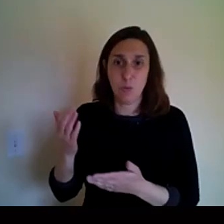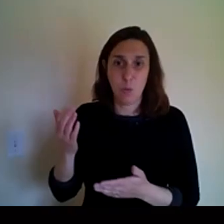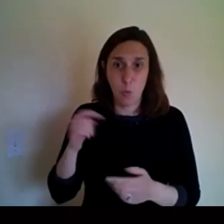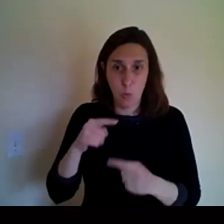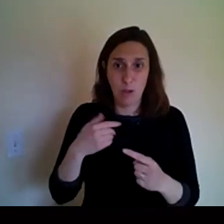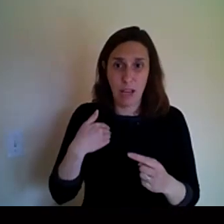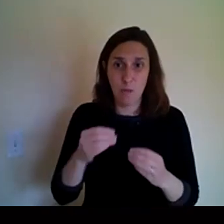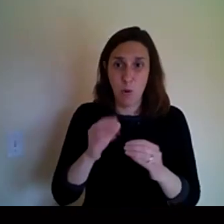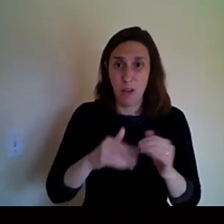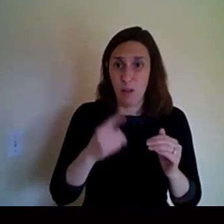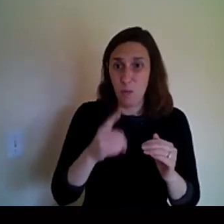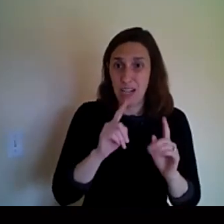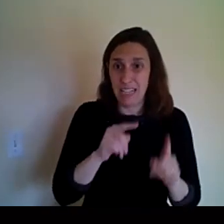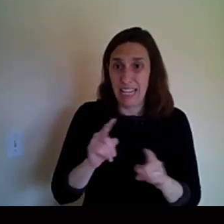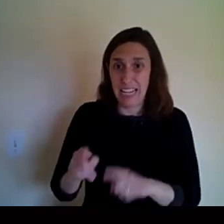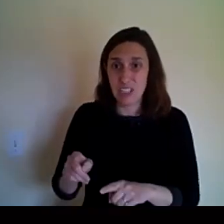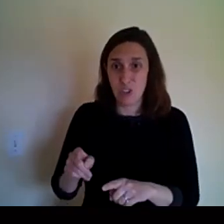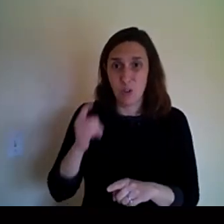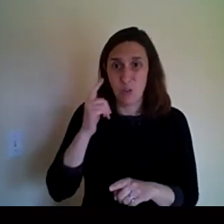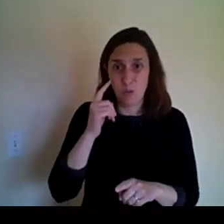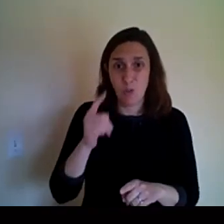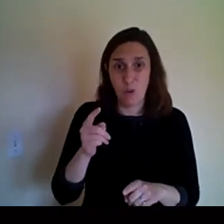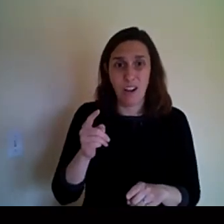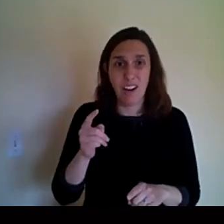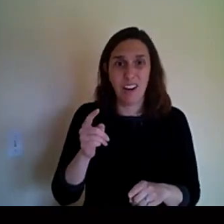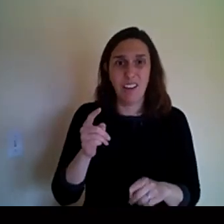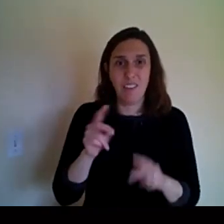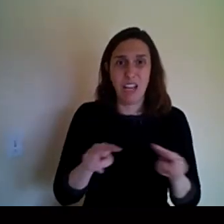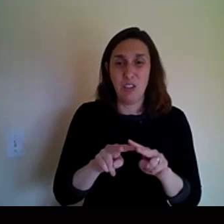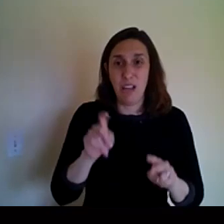x. Well, to make these invertible functions,